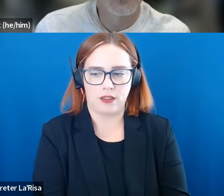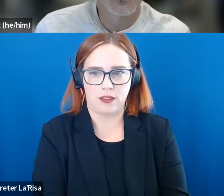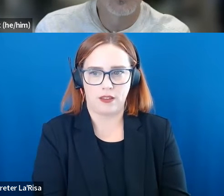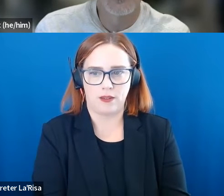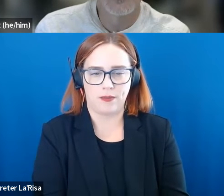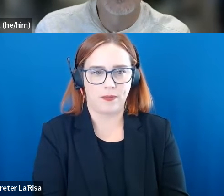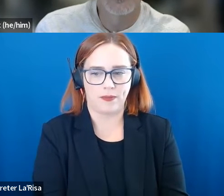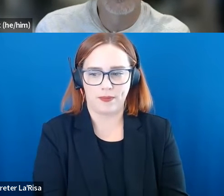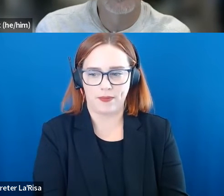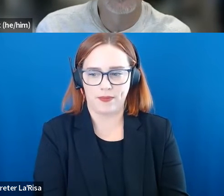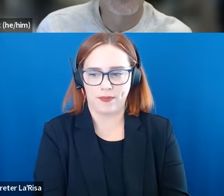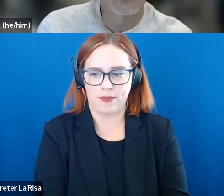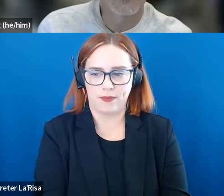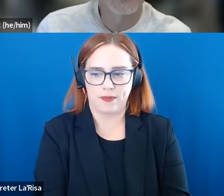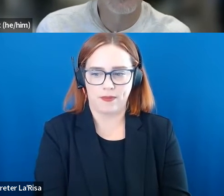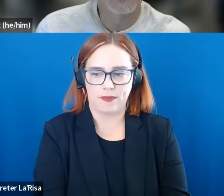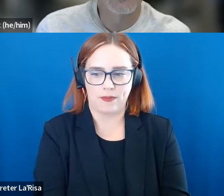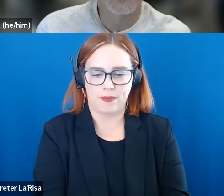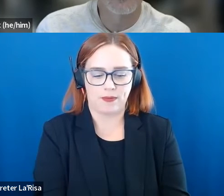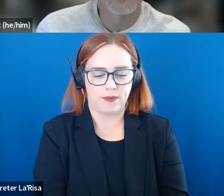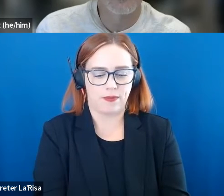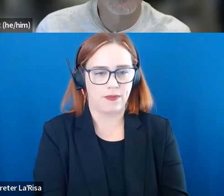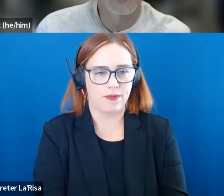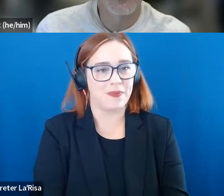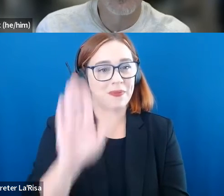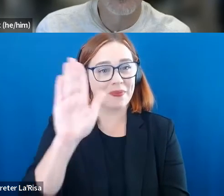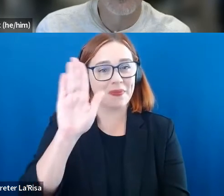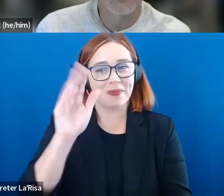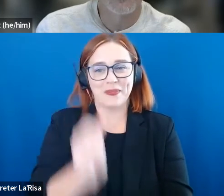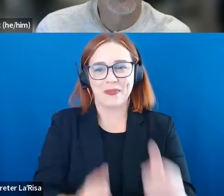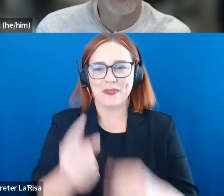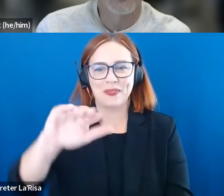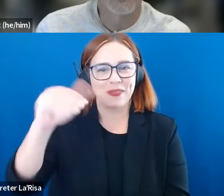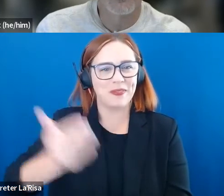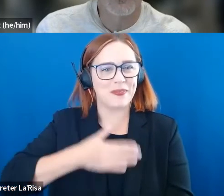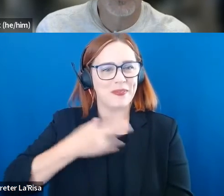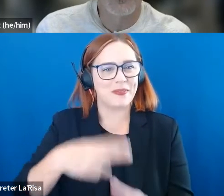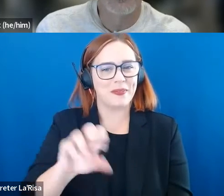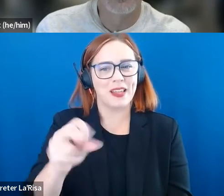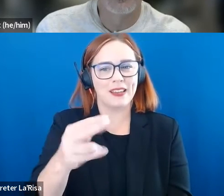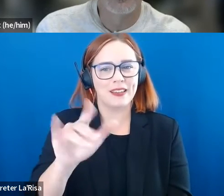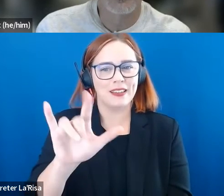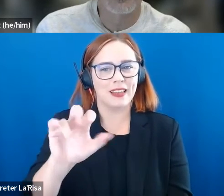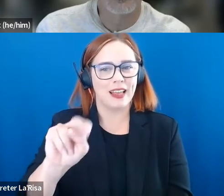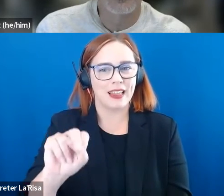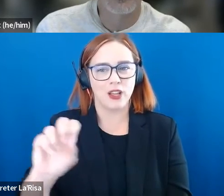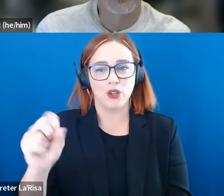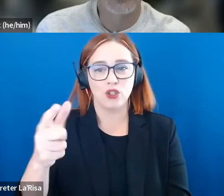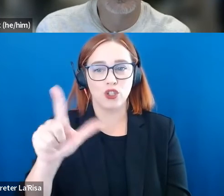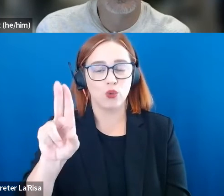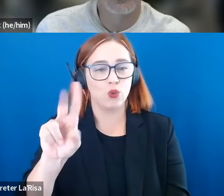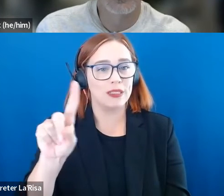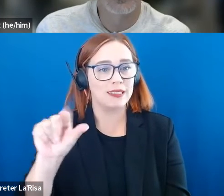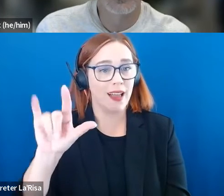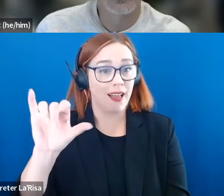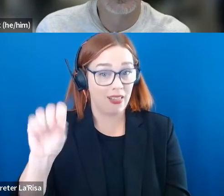Hello, everyone, and welcome. My name is Shaylin Sluzalis. I am an April board member and facilitator of the call